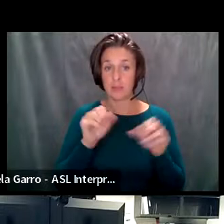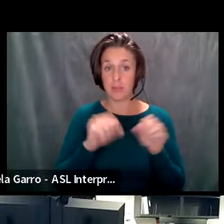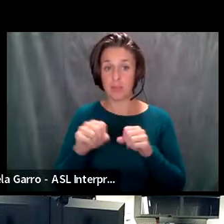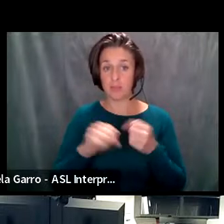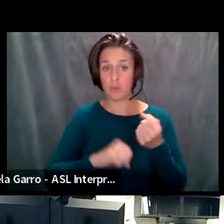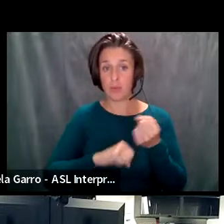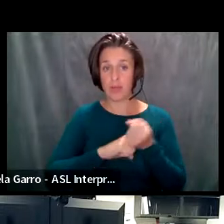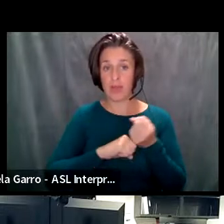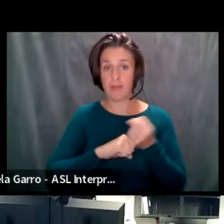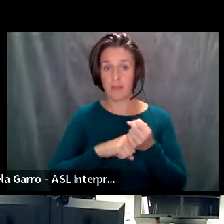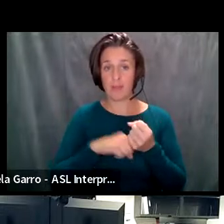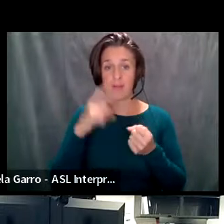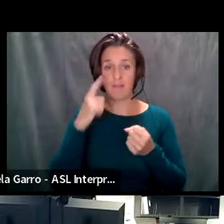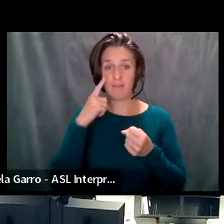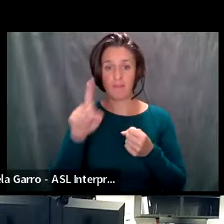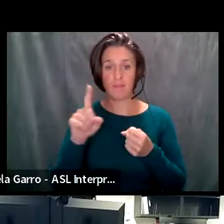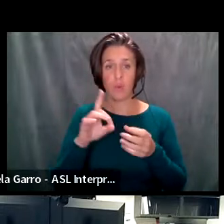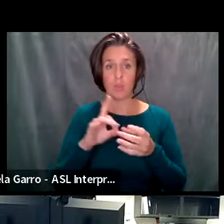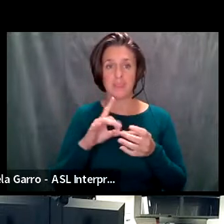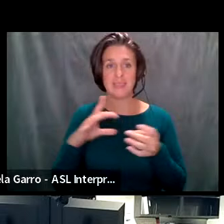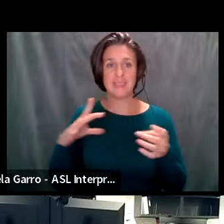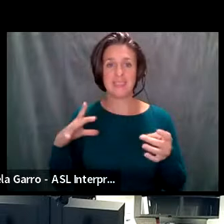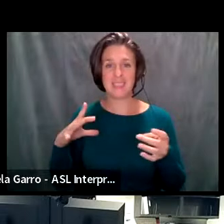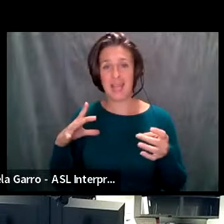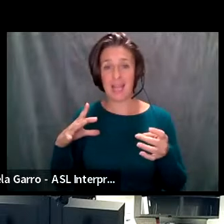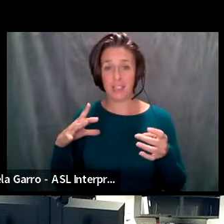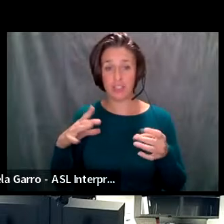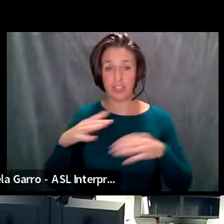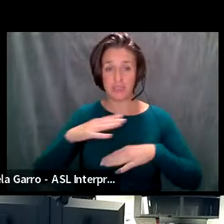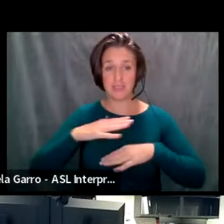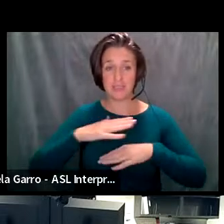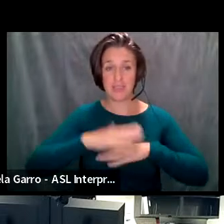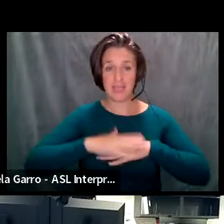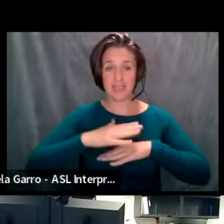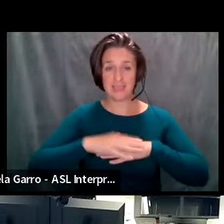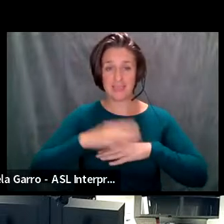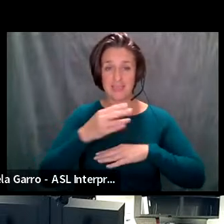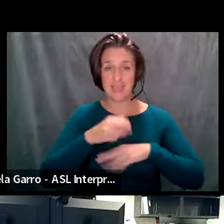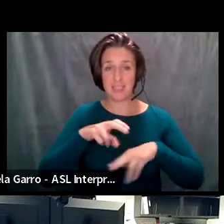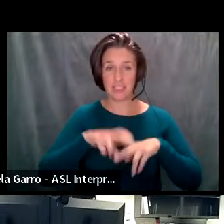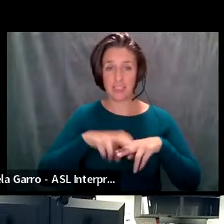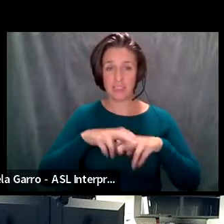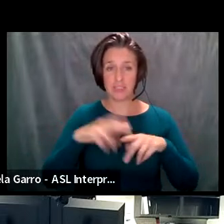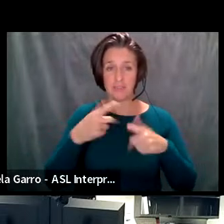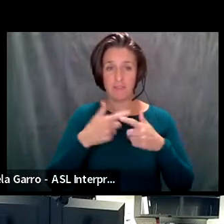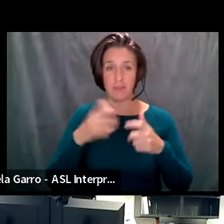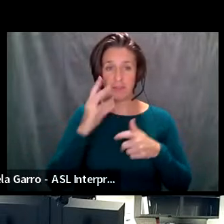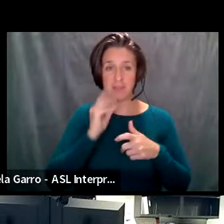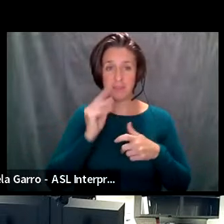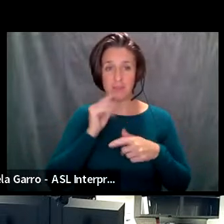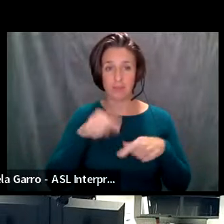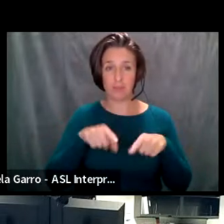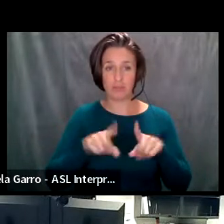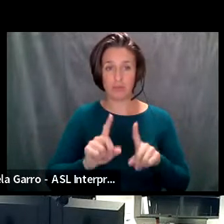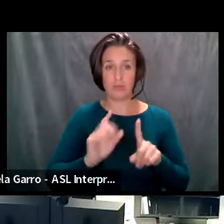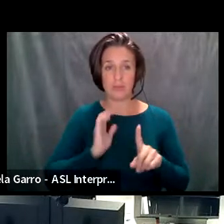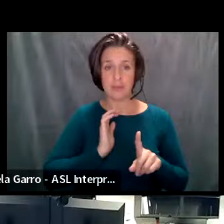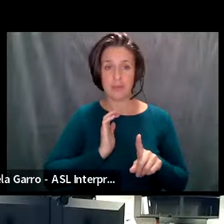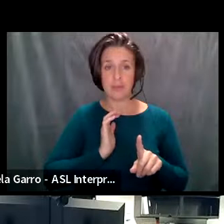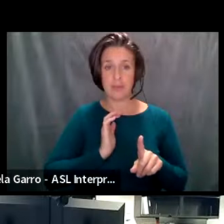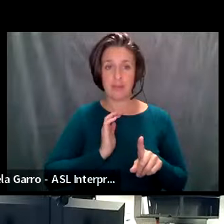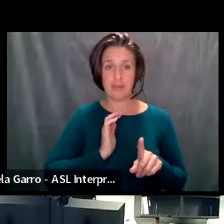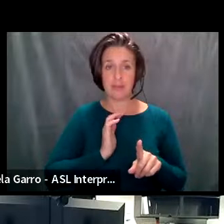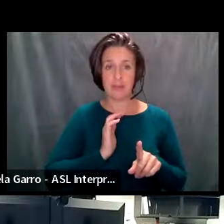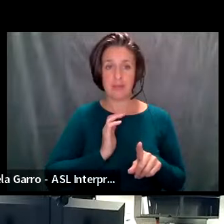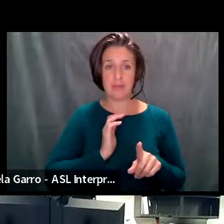for detached desks and chairs? From experience during our what are